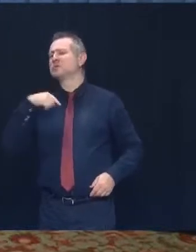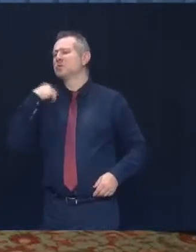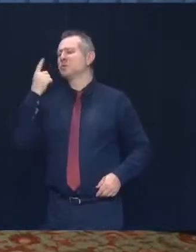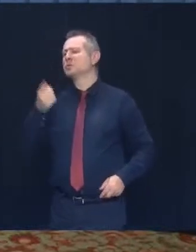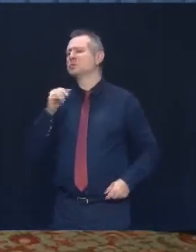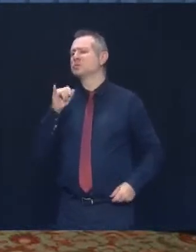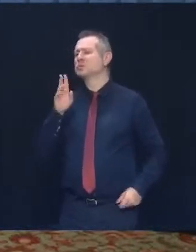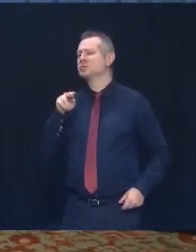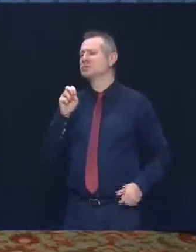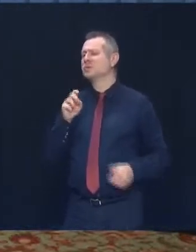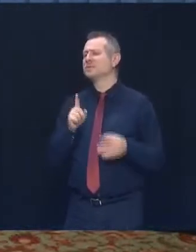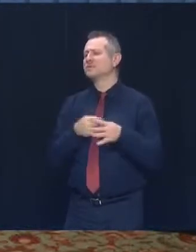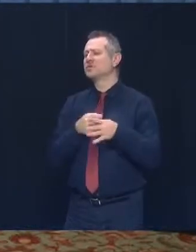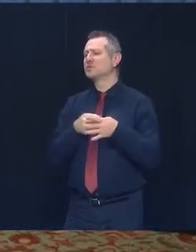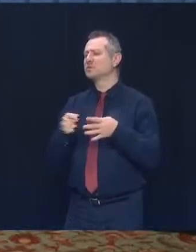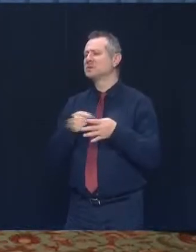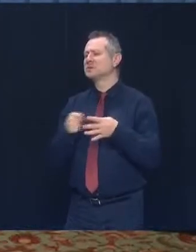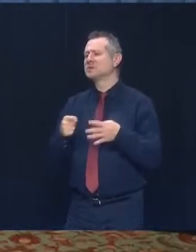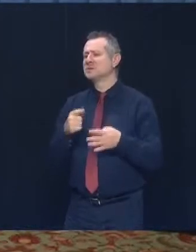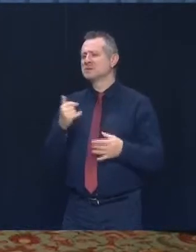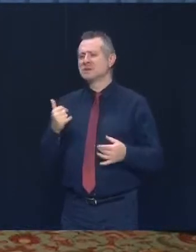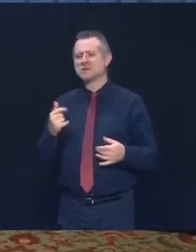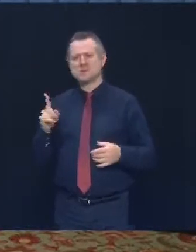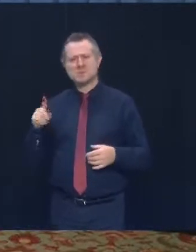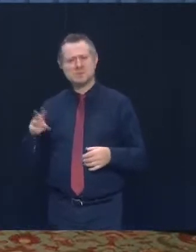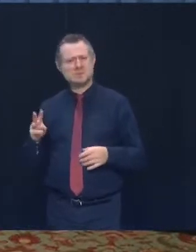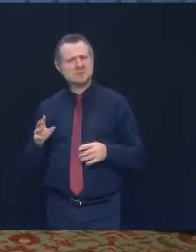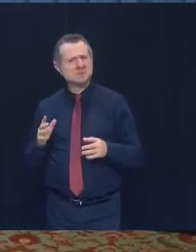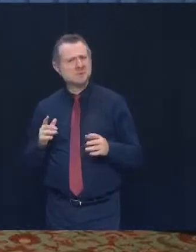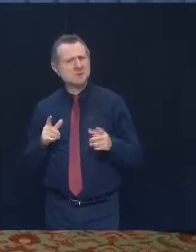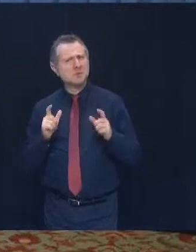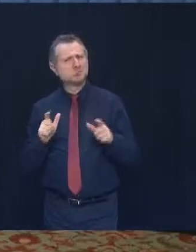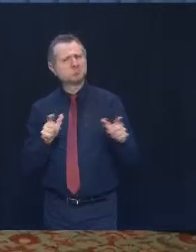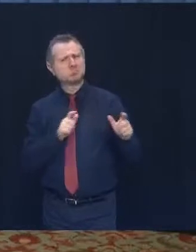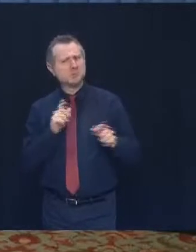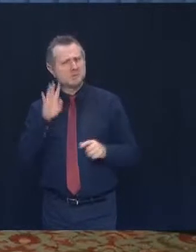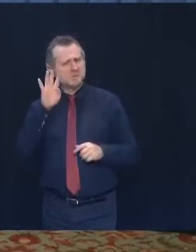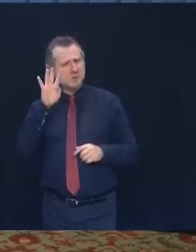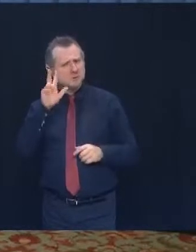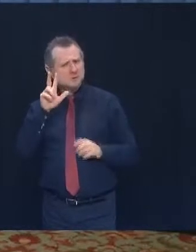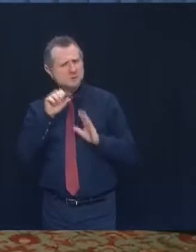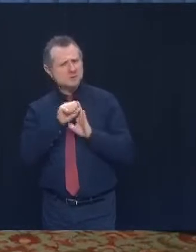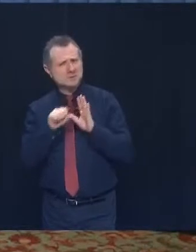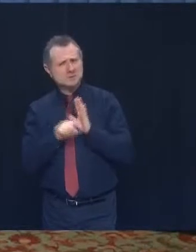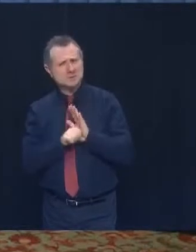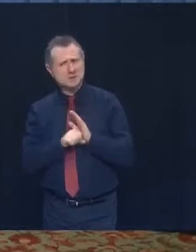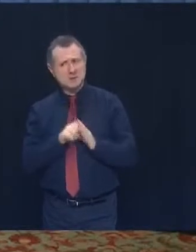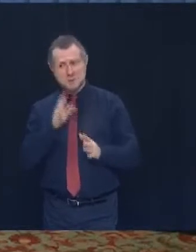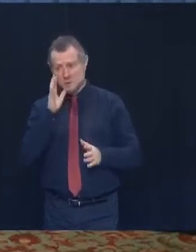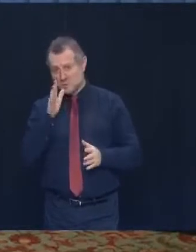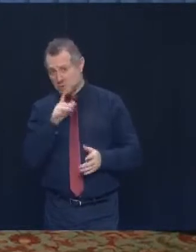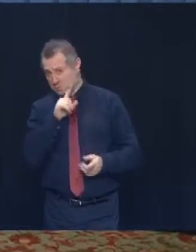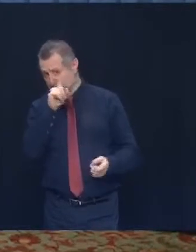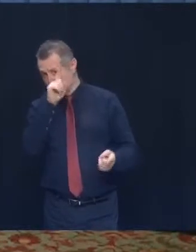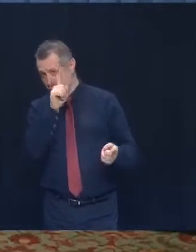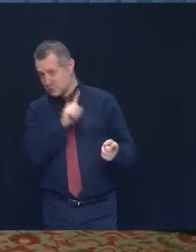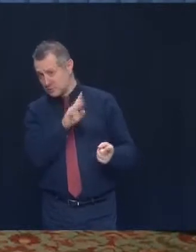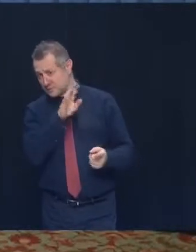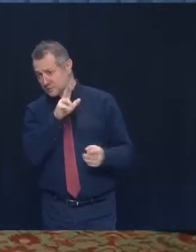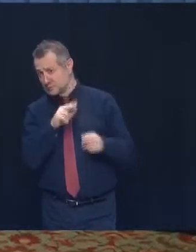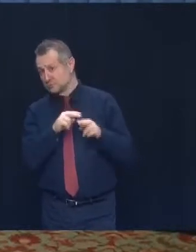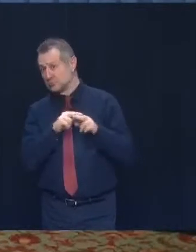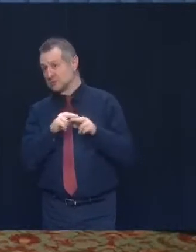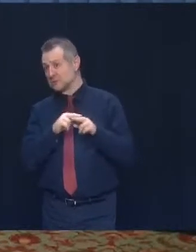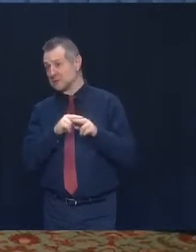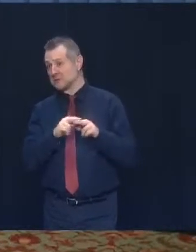question about the quarantine in the other states. Are you going to reduce perhaps commuter trains and travel between